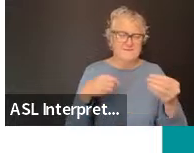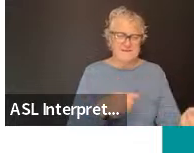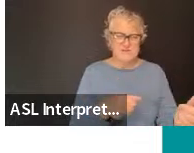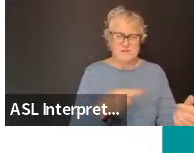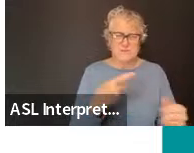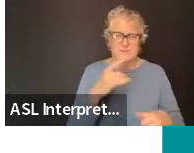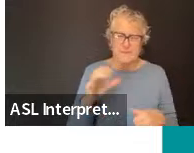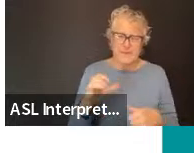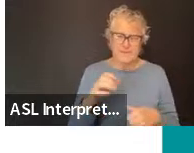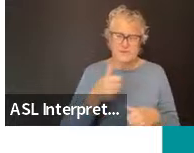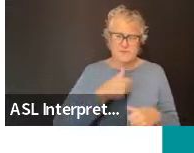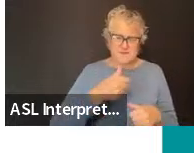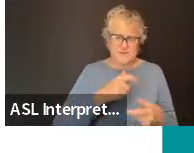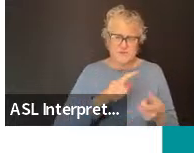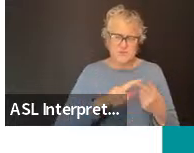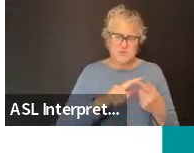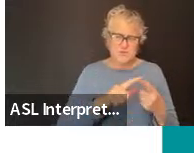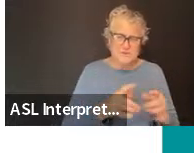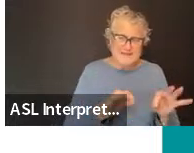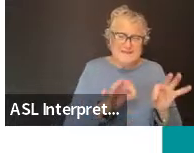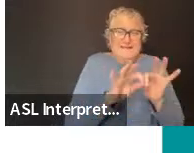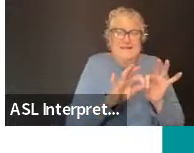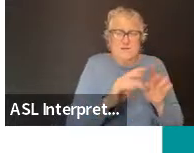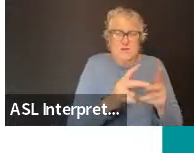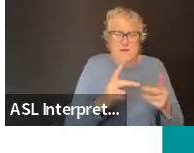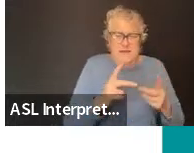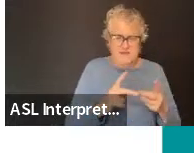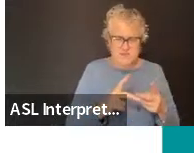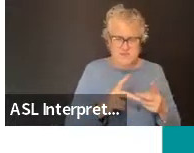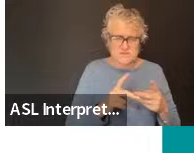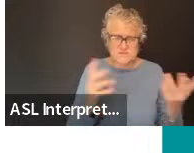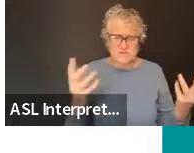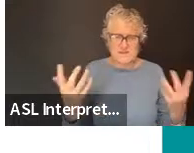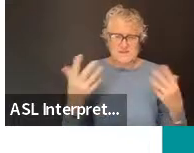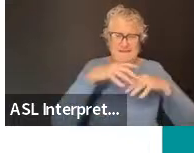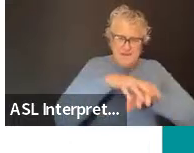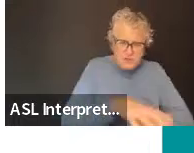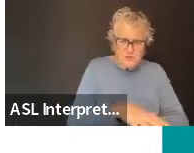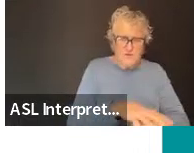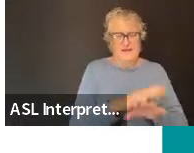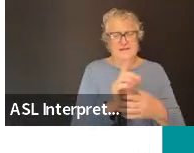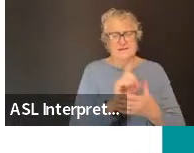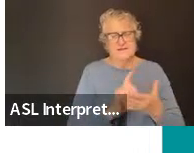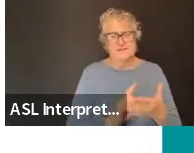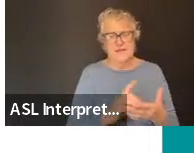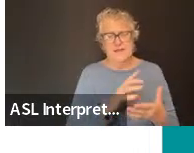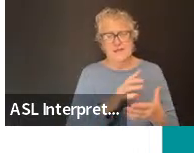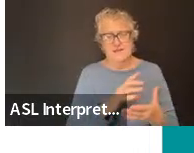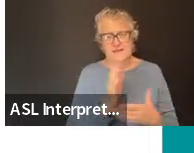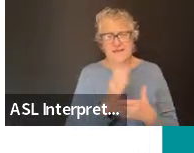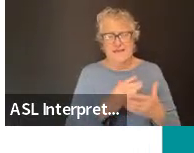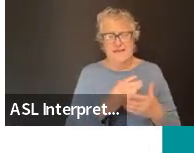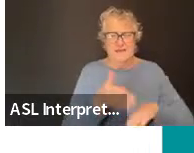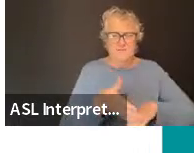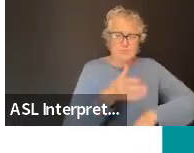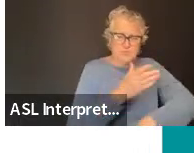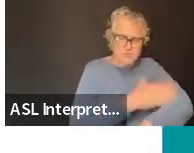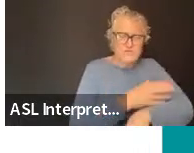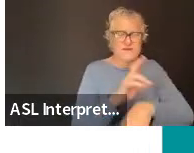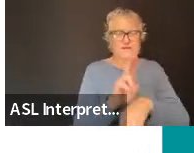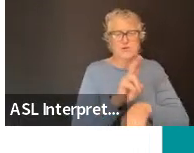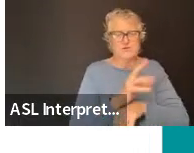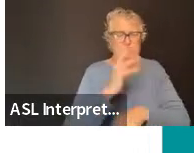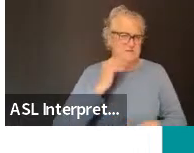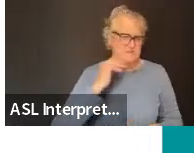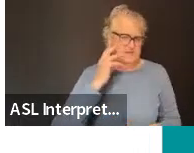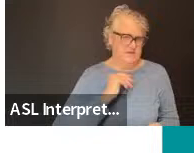a comfortable, low-stress experience, prioritizing the safety of vulnerable users and providing convenient access from the local